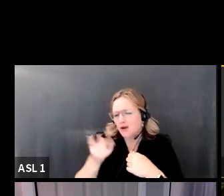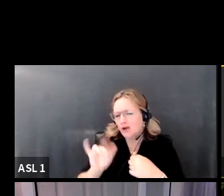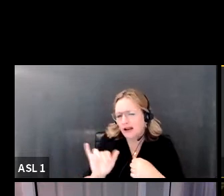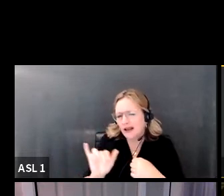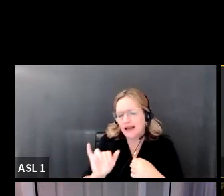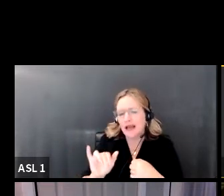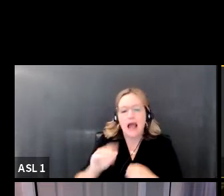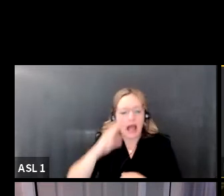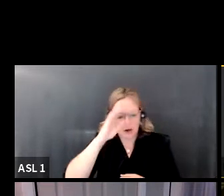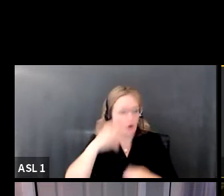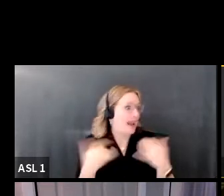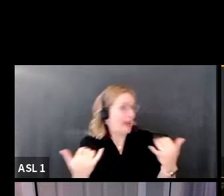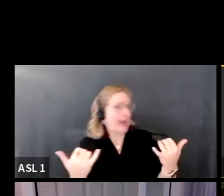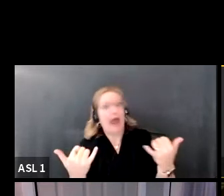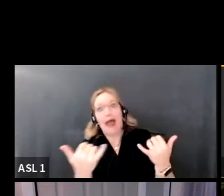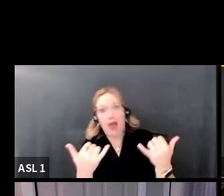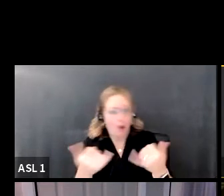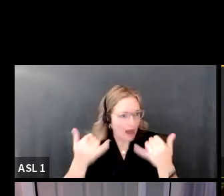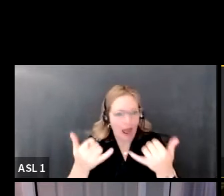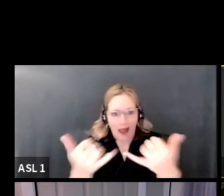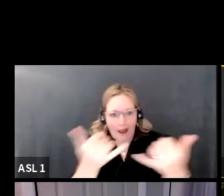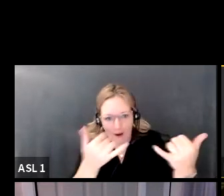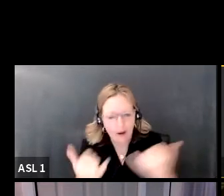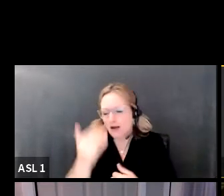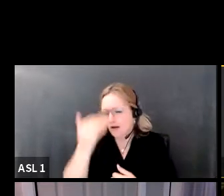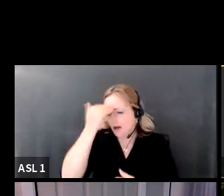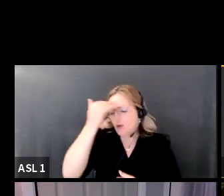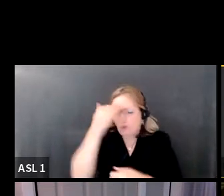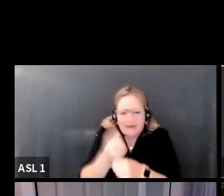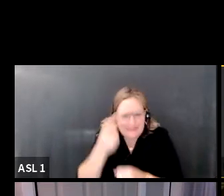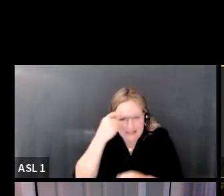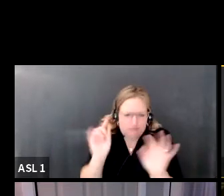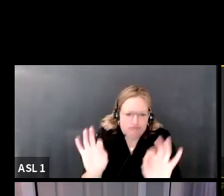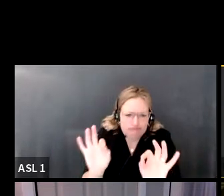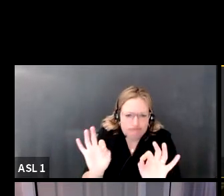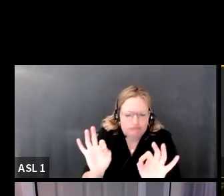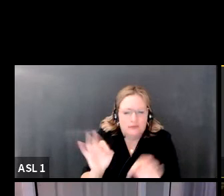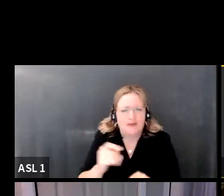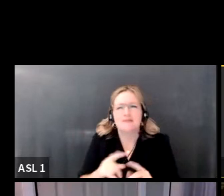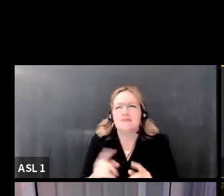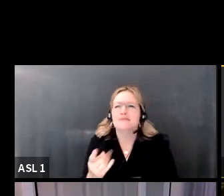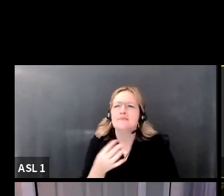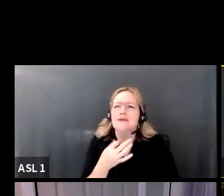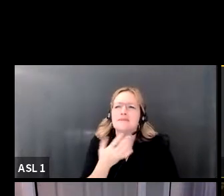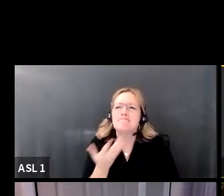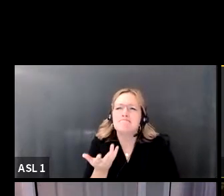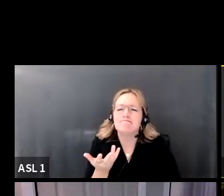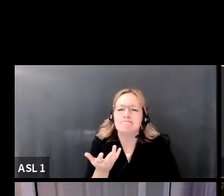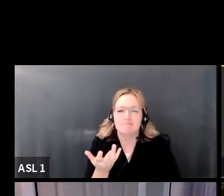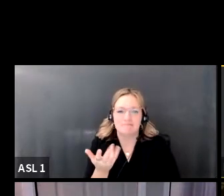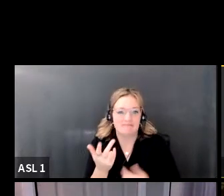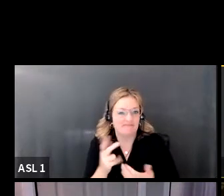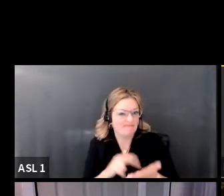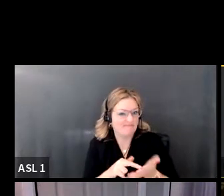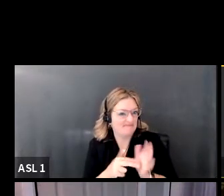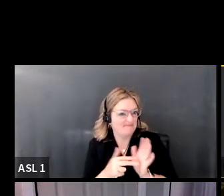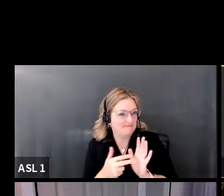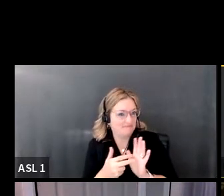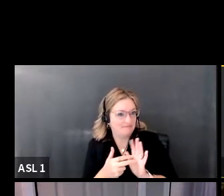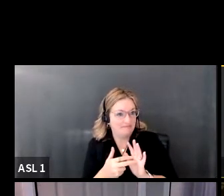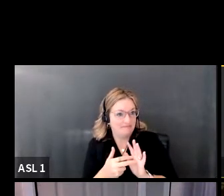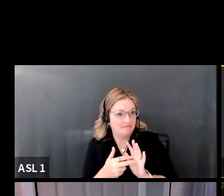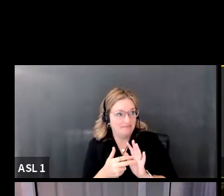be expediated and that makes a lot of sense to expedite it and uh you know it sounds like it could be you know very good